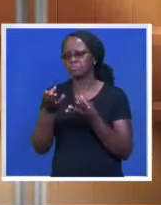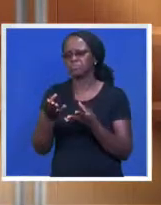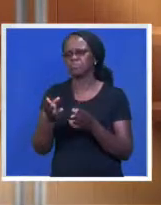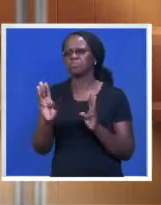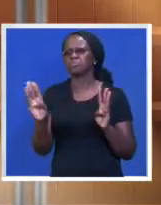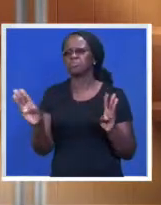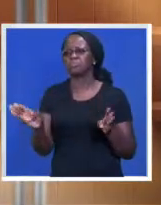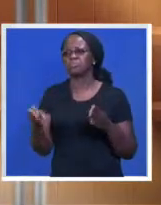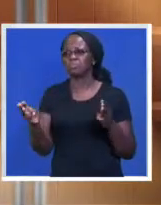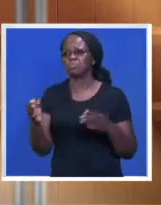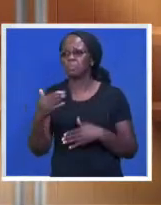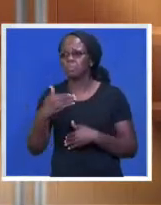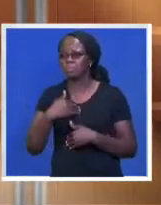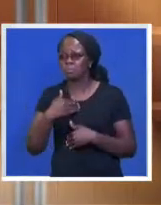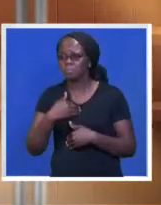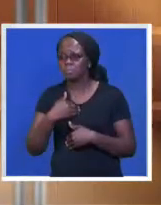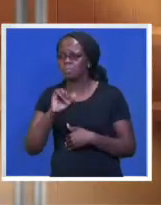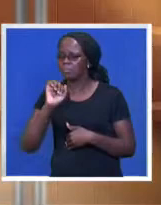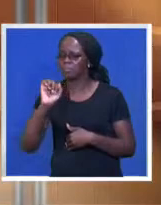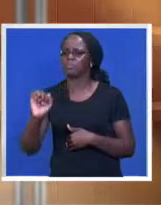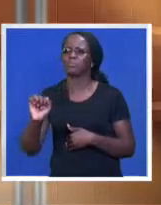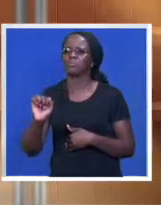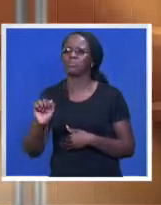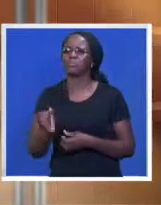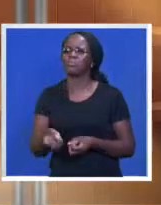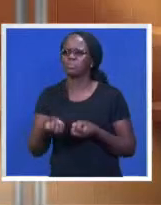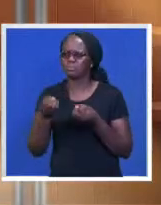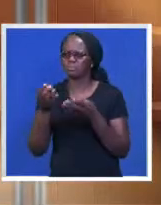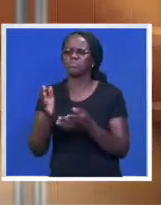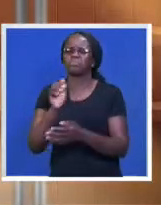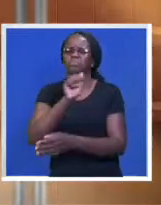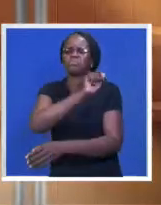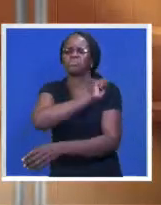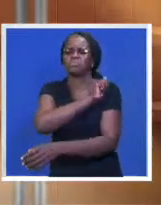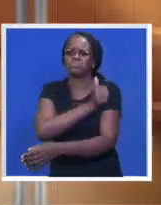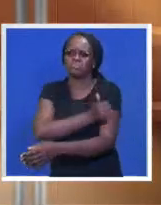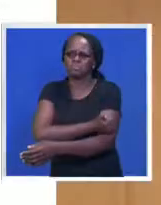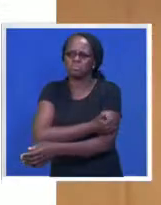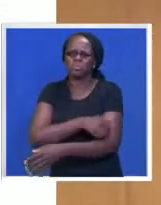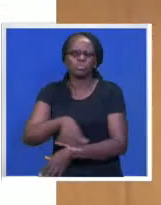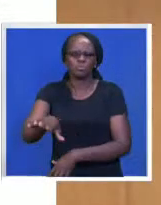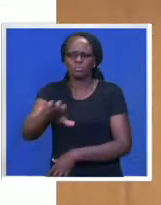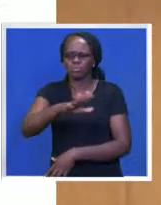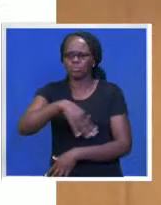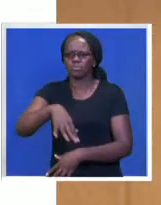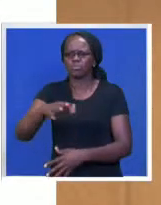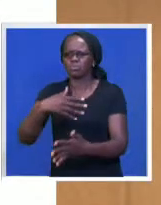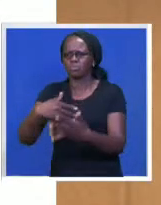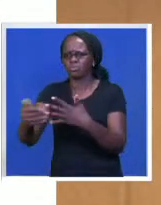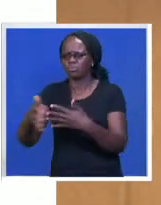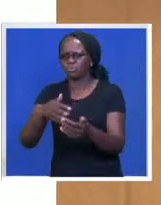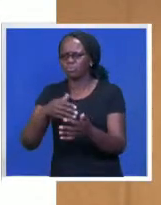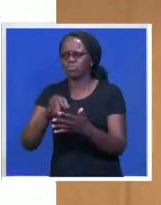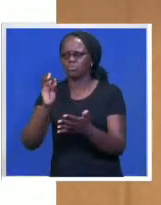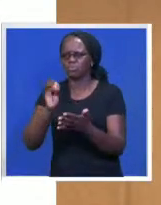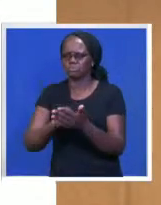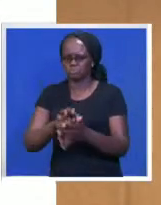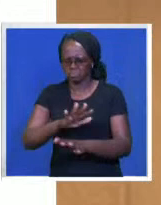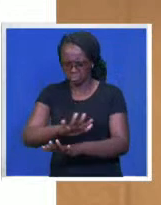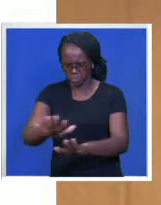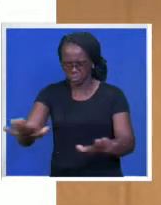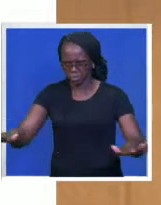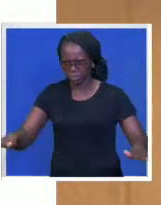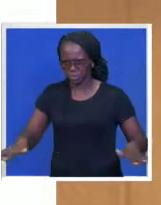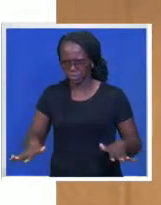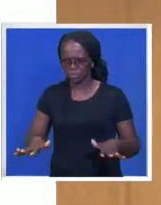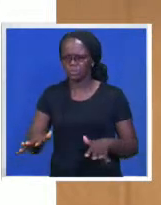you, us, authority over nature. Where did I get this, Leonard Tom? Genesis 1, verse